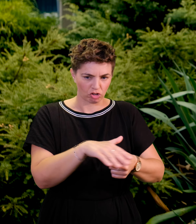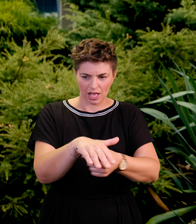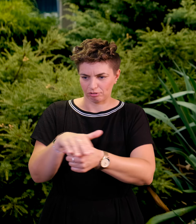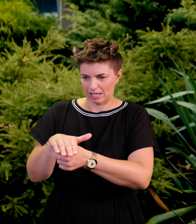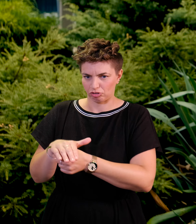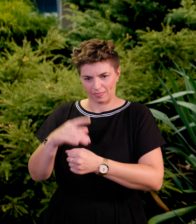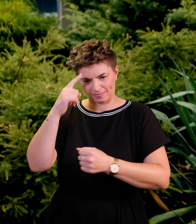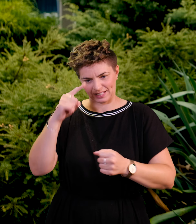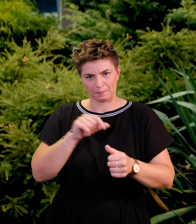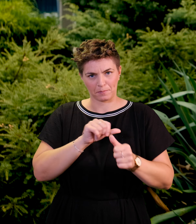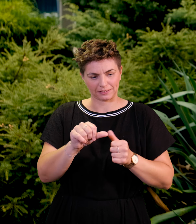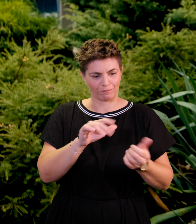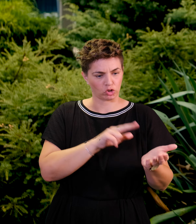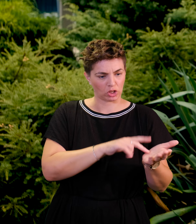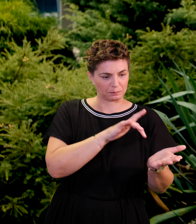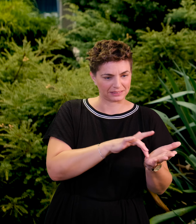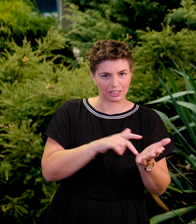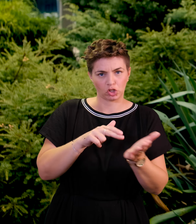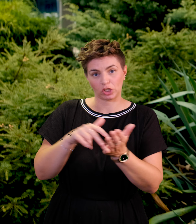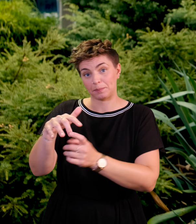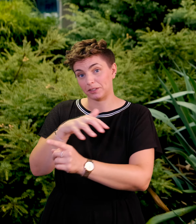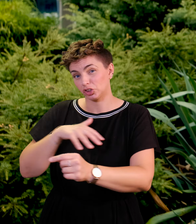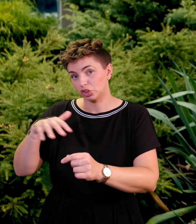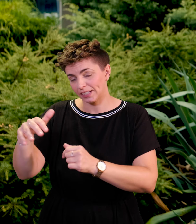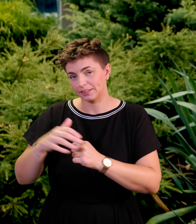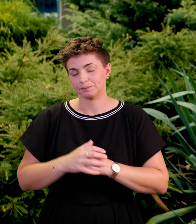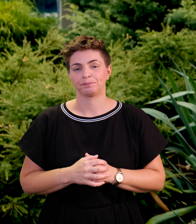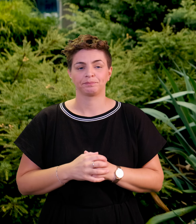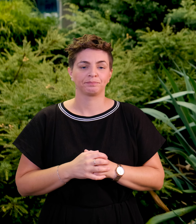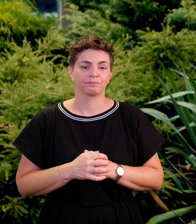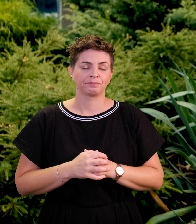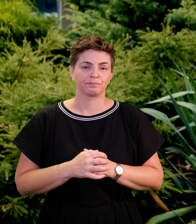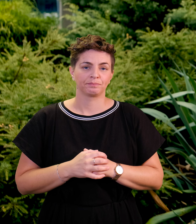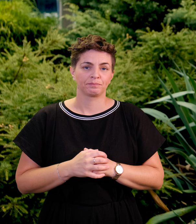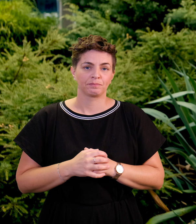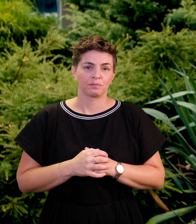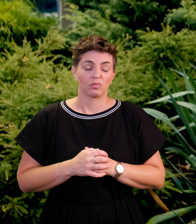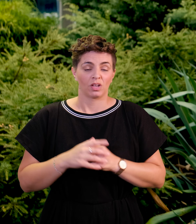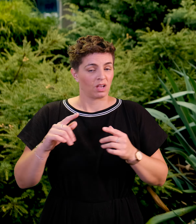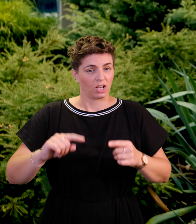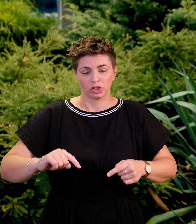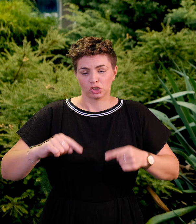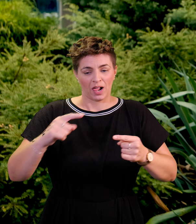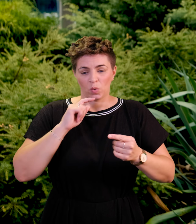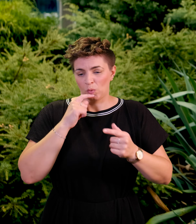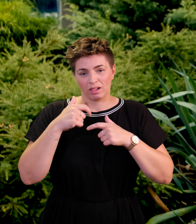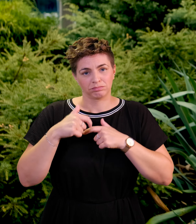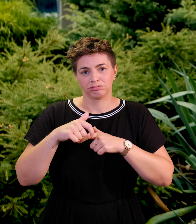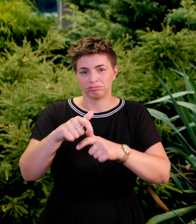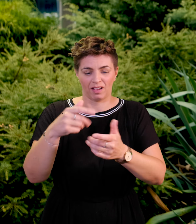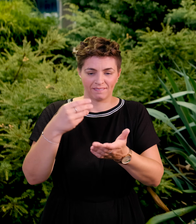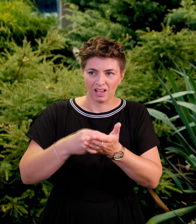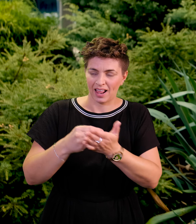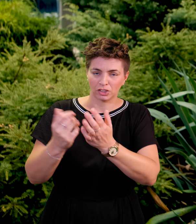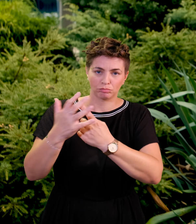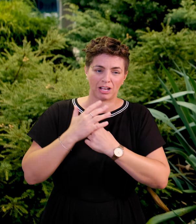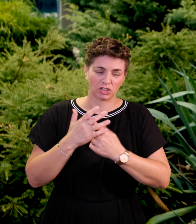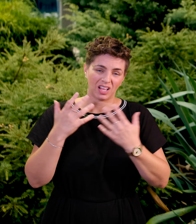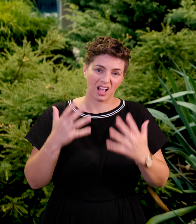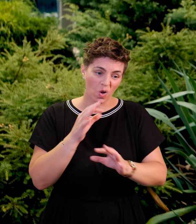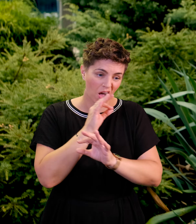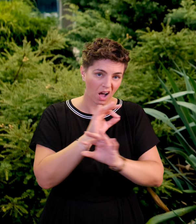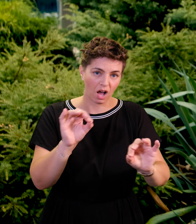communities of Nottingham and Nottinghamshire. The challenges are going to continue and we need to come to the public to